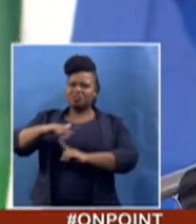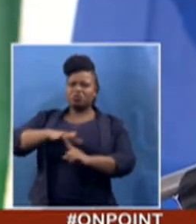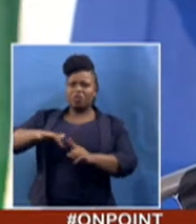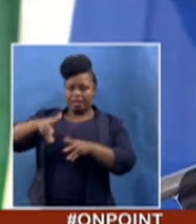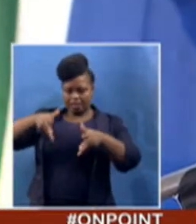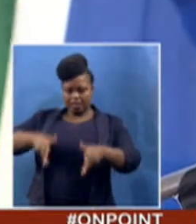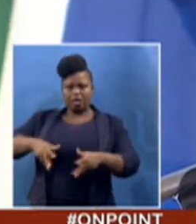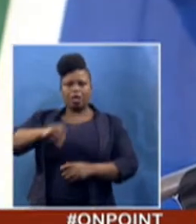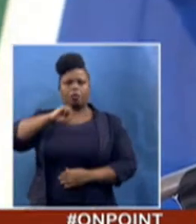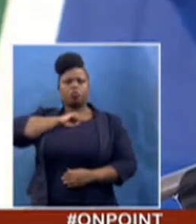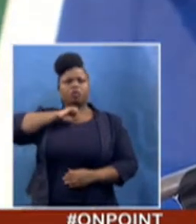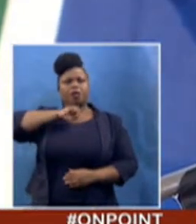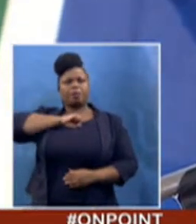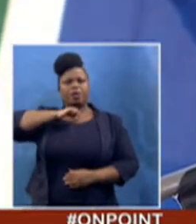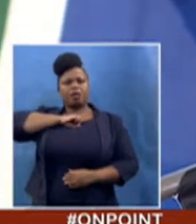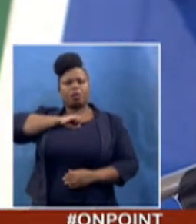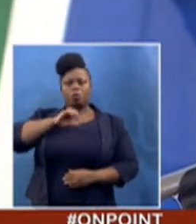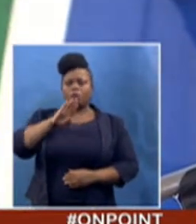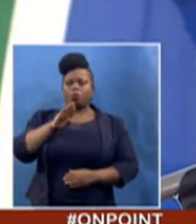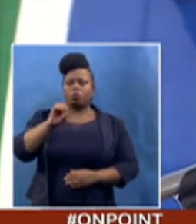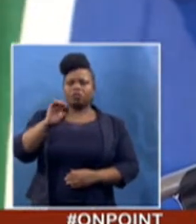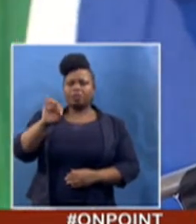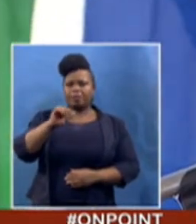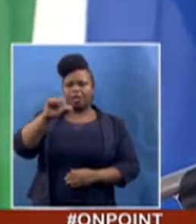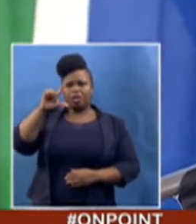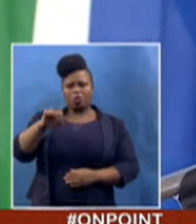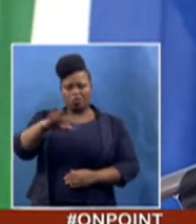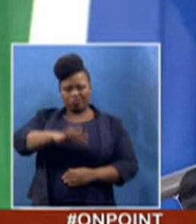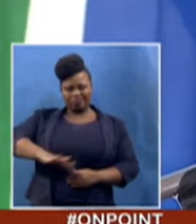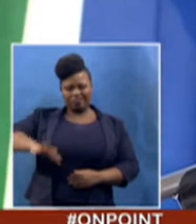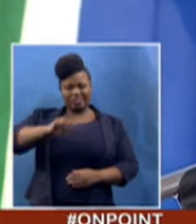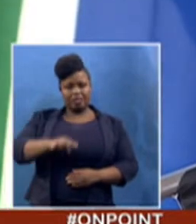Botshabelo, for those living in fear